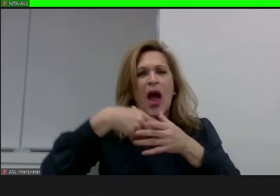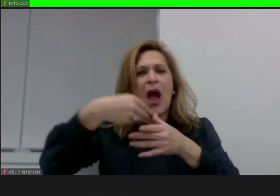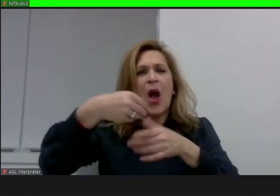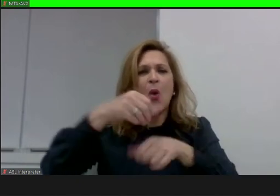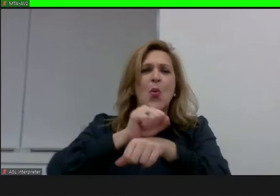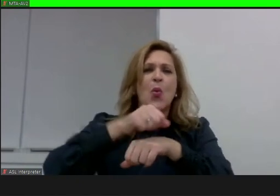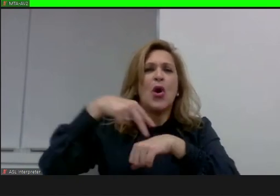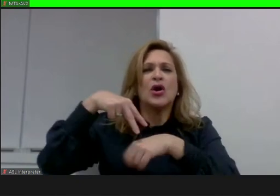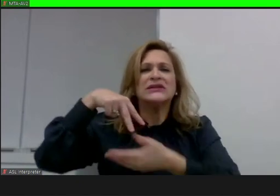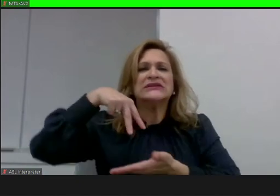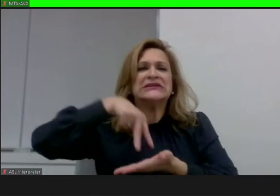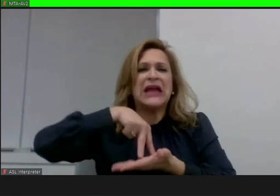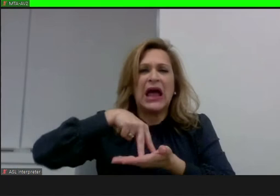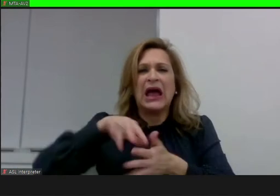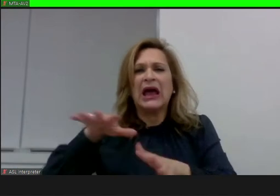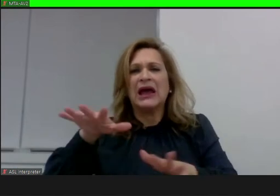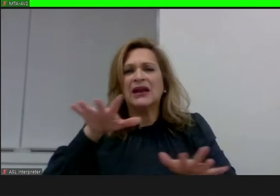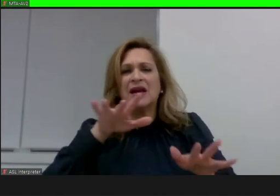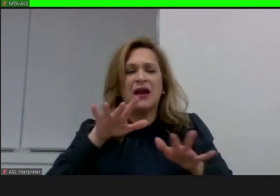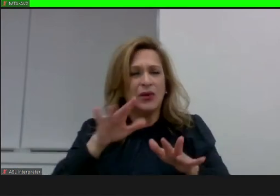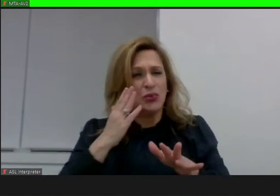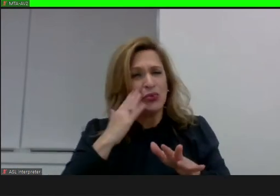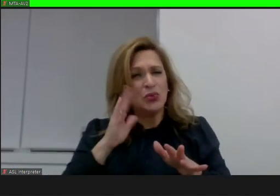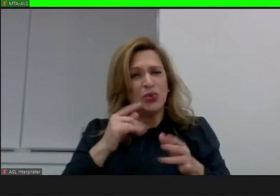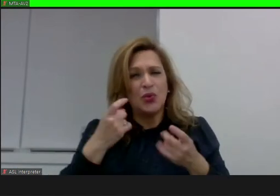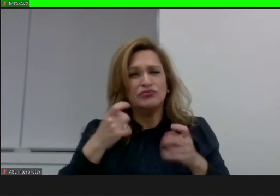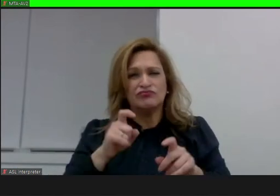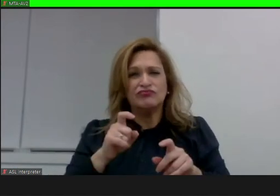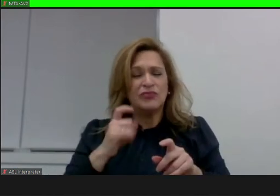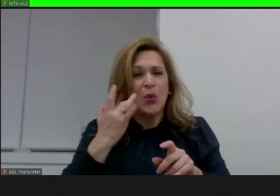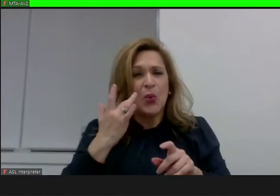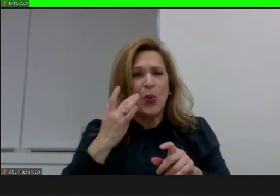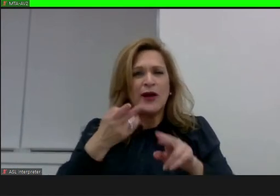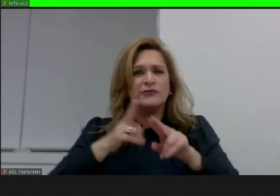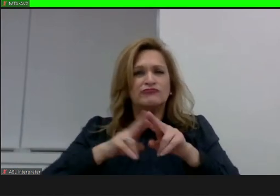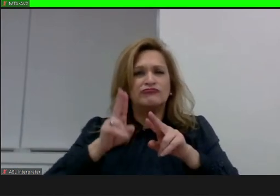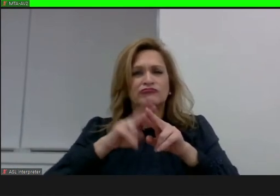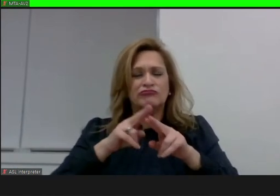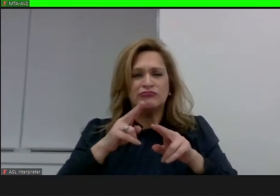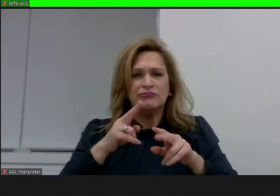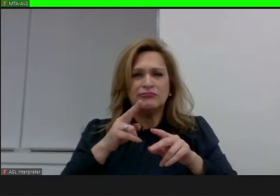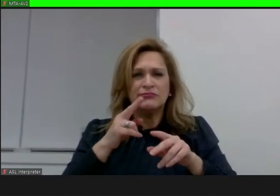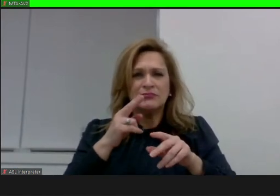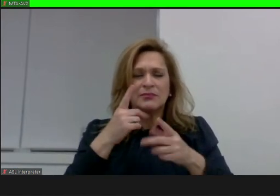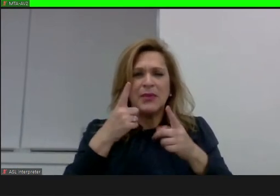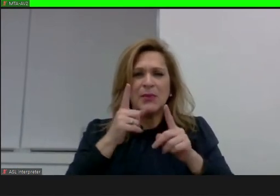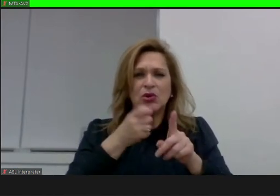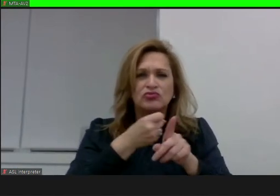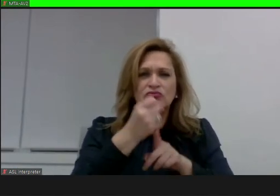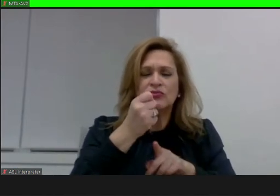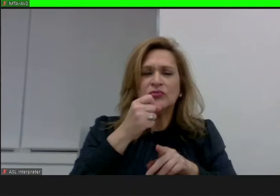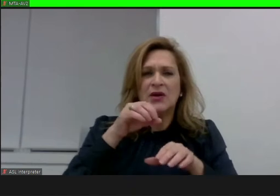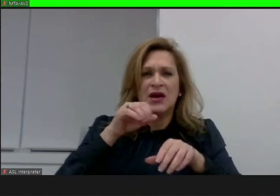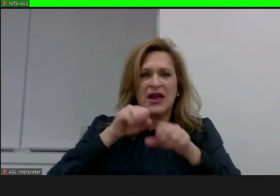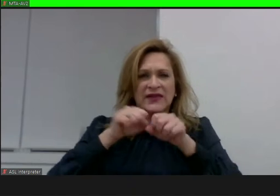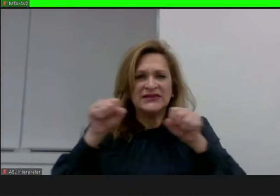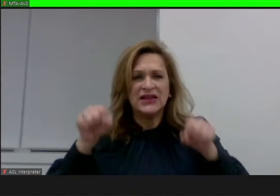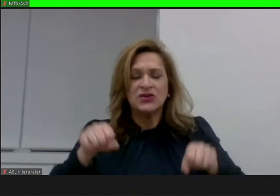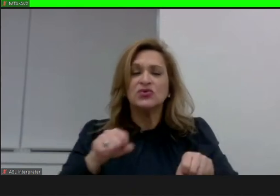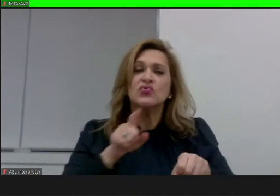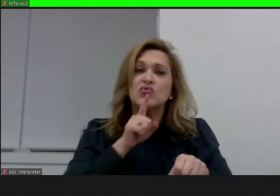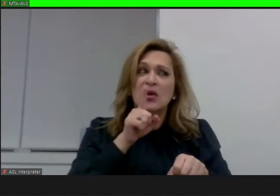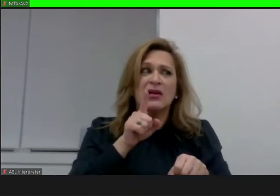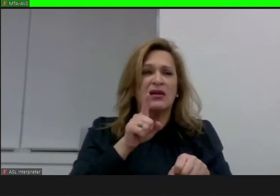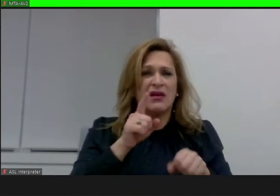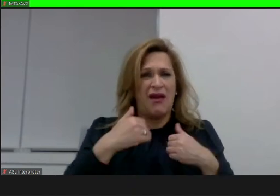with assaults and crime on the rise in the stations. Would ask that you reconsider having these guys outside and closing these